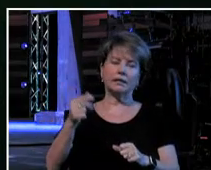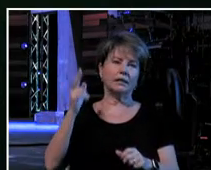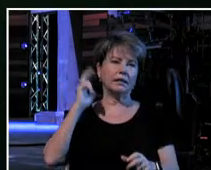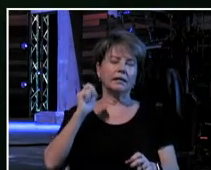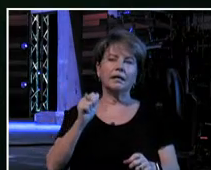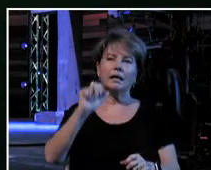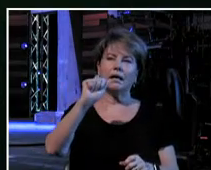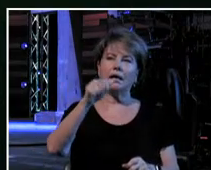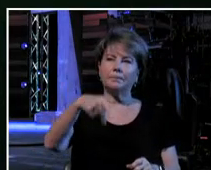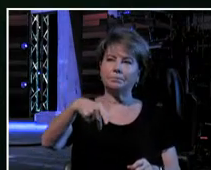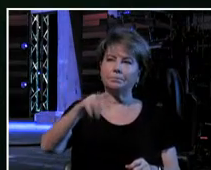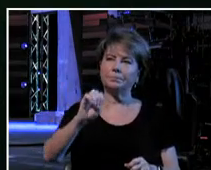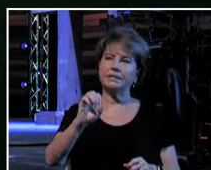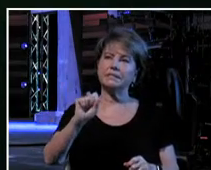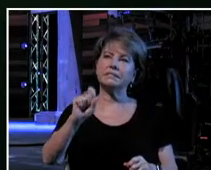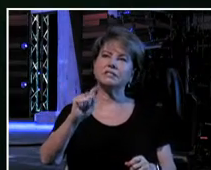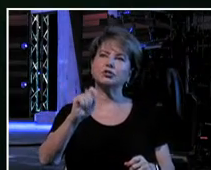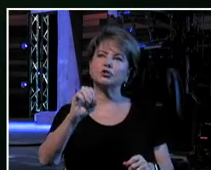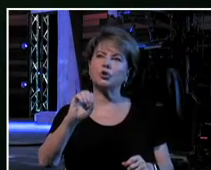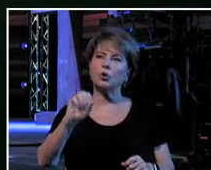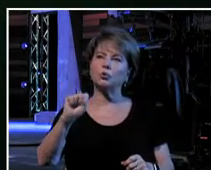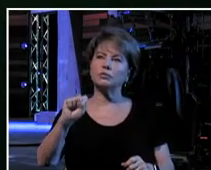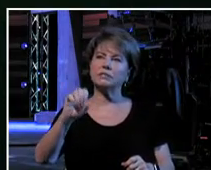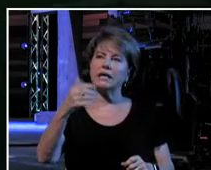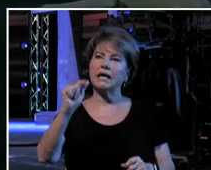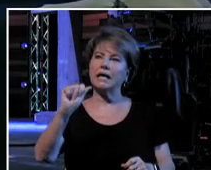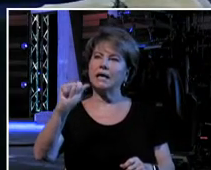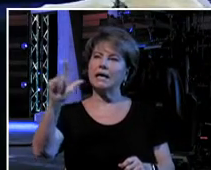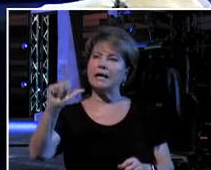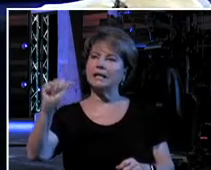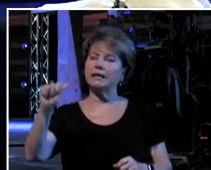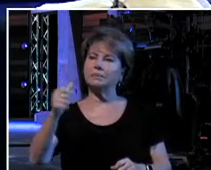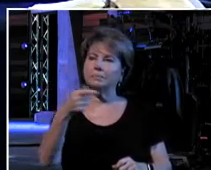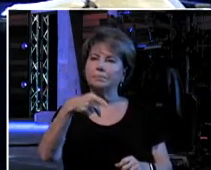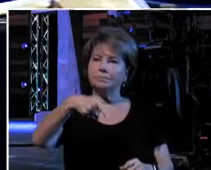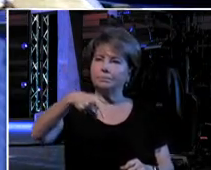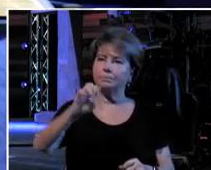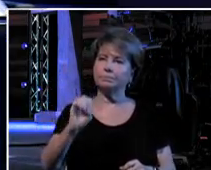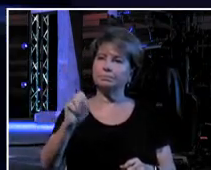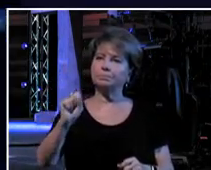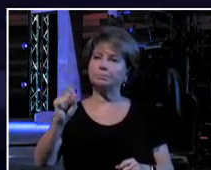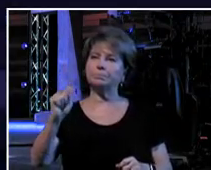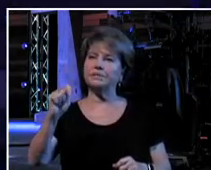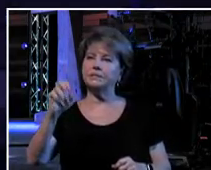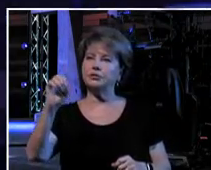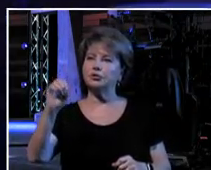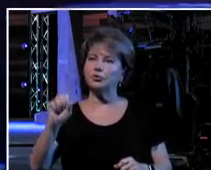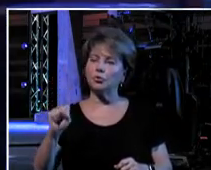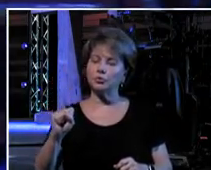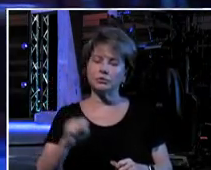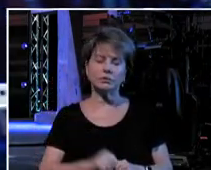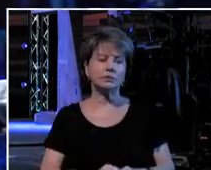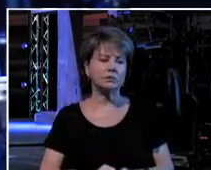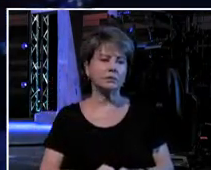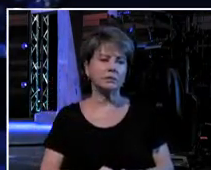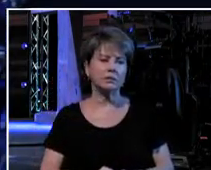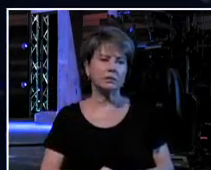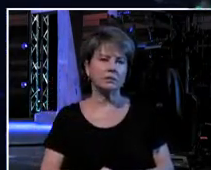with me? Apistos alapistos. You now know Greek. You're all scholars. But I love